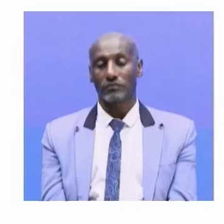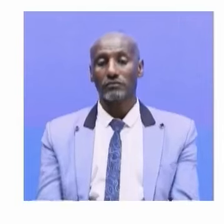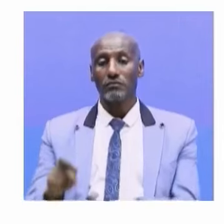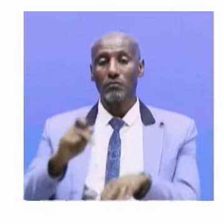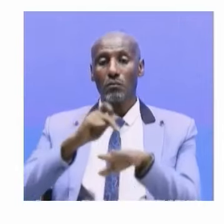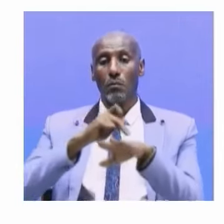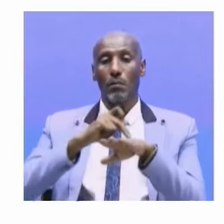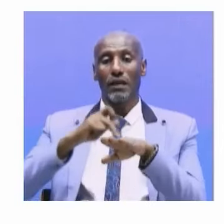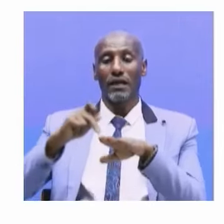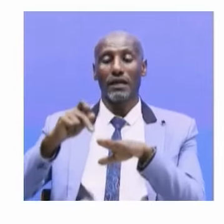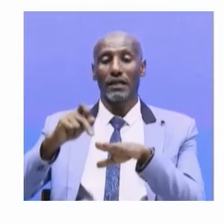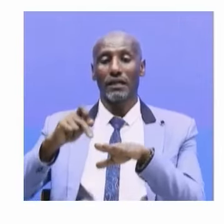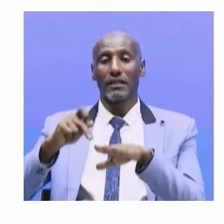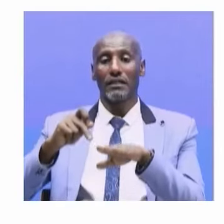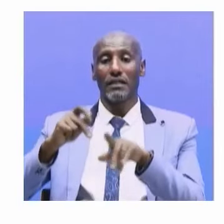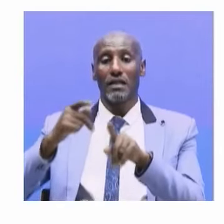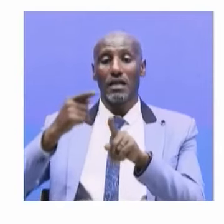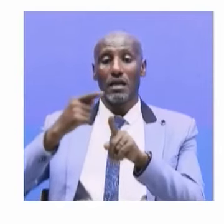blank pencil